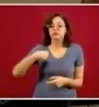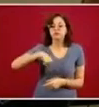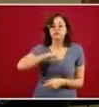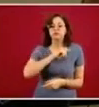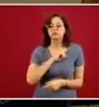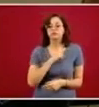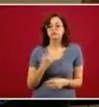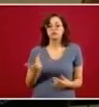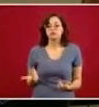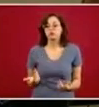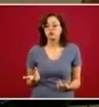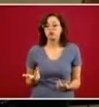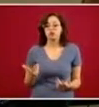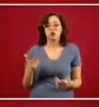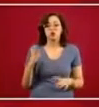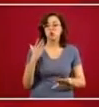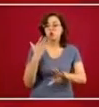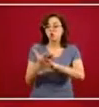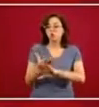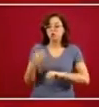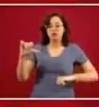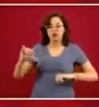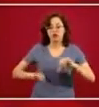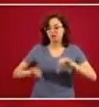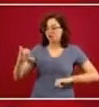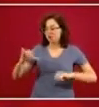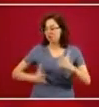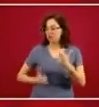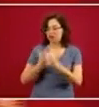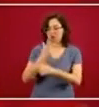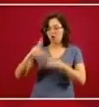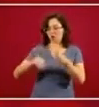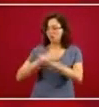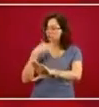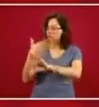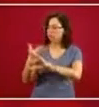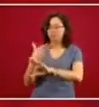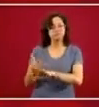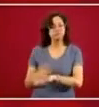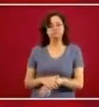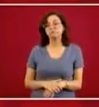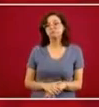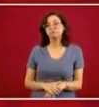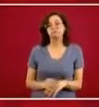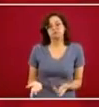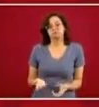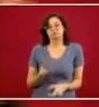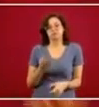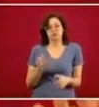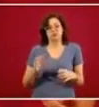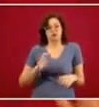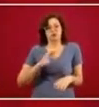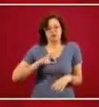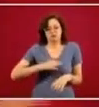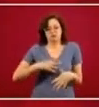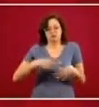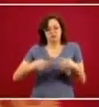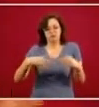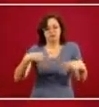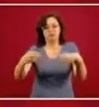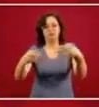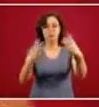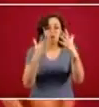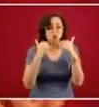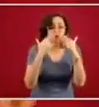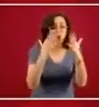areas. This has been a concern to some companies and to some private sector